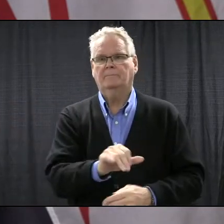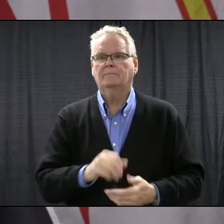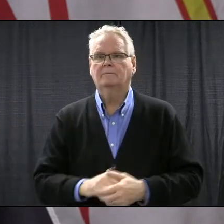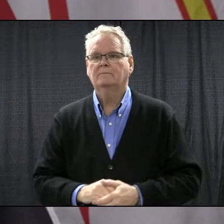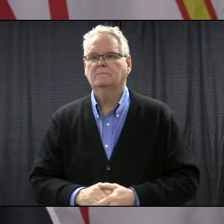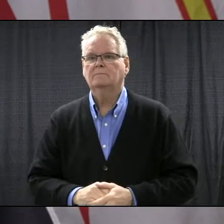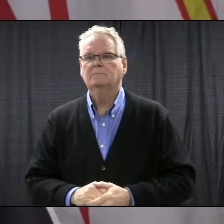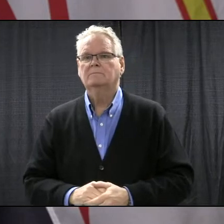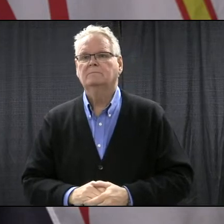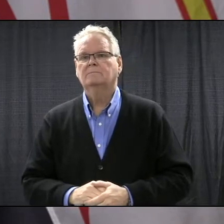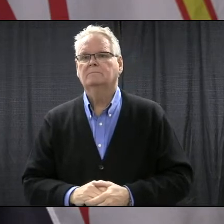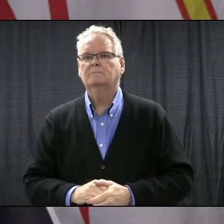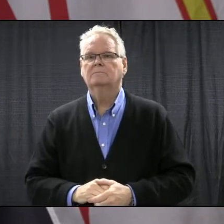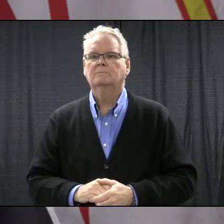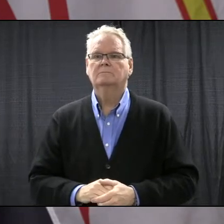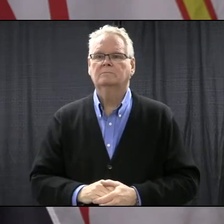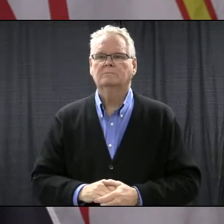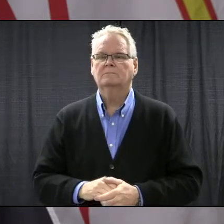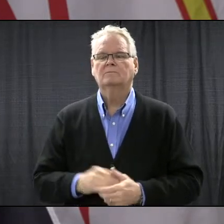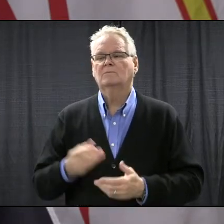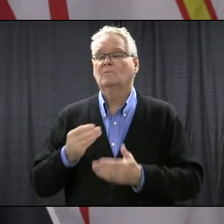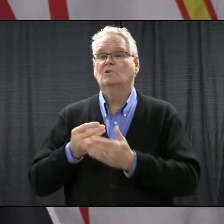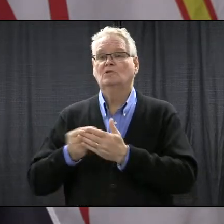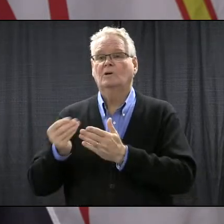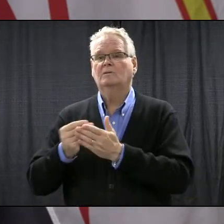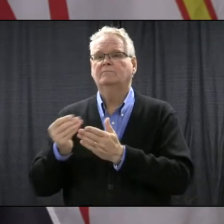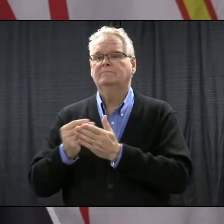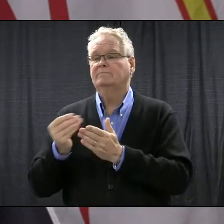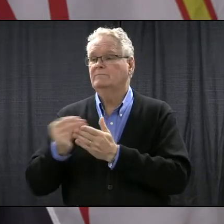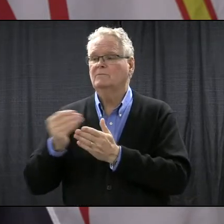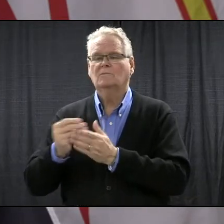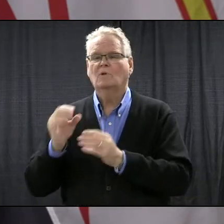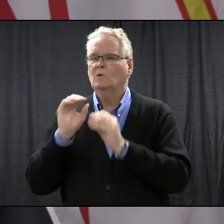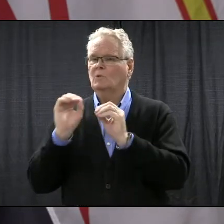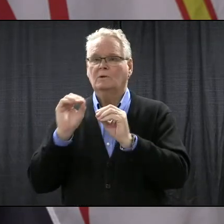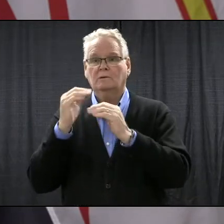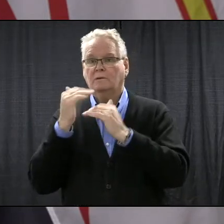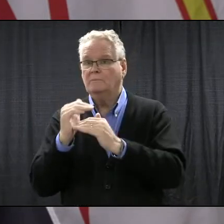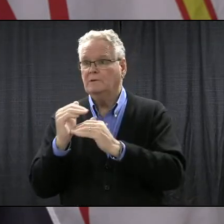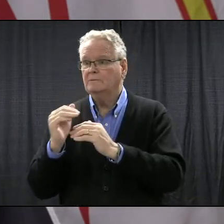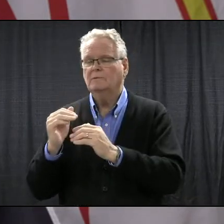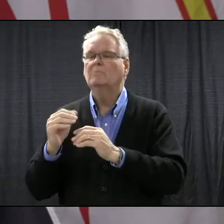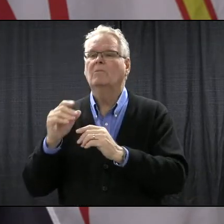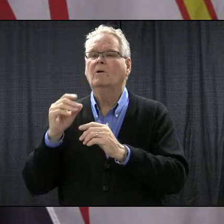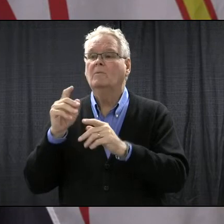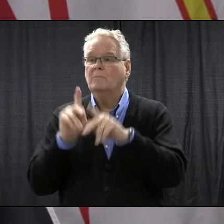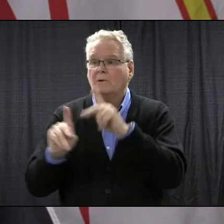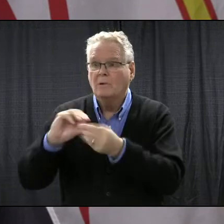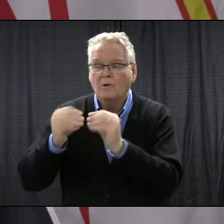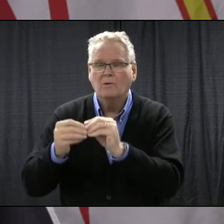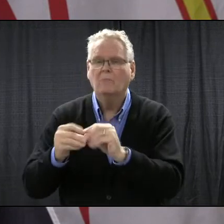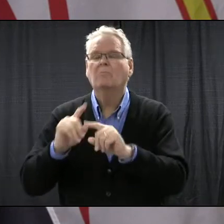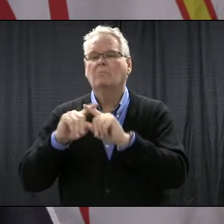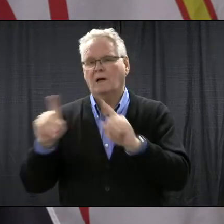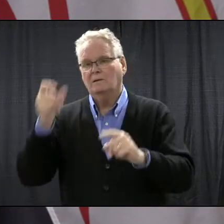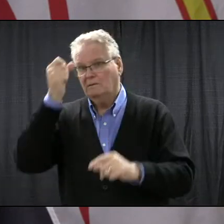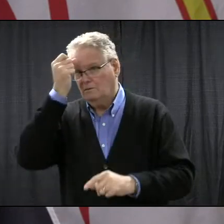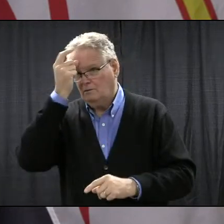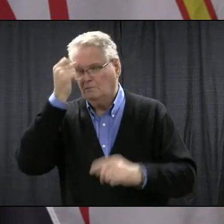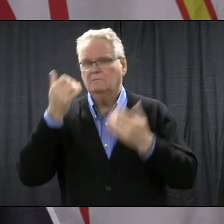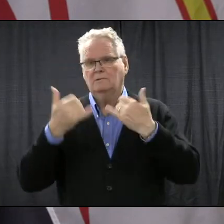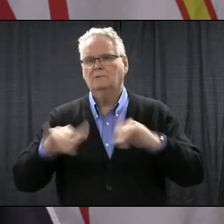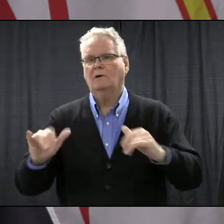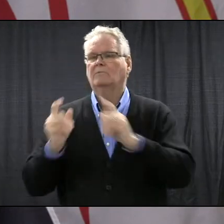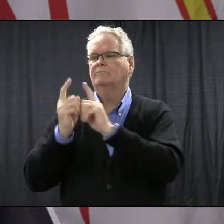be maintained between patrons. Restaurants and lounges can open at 75% capacity with physical distancing maintained between patrons seated